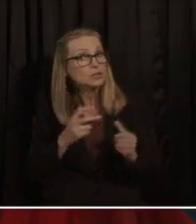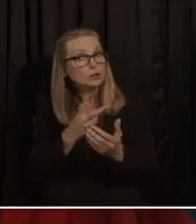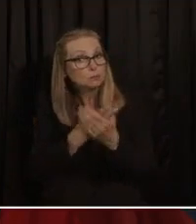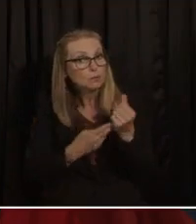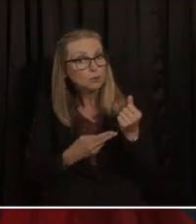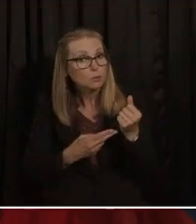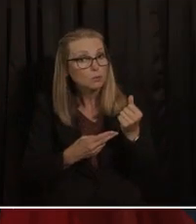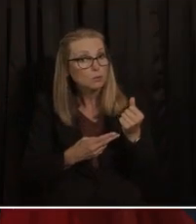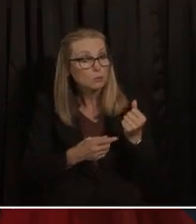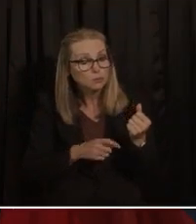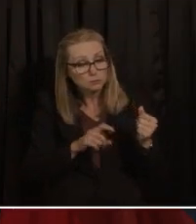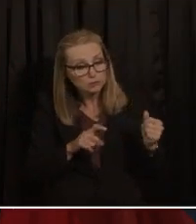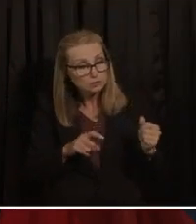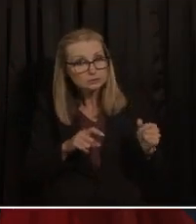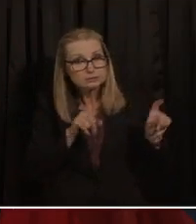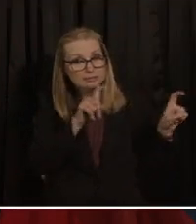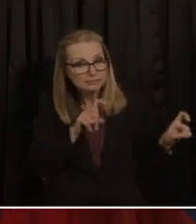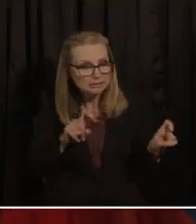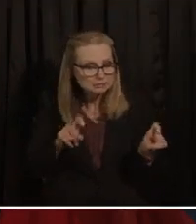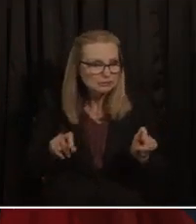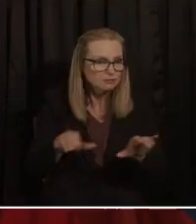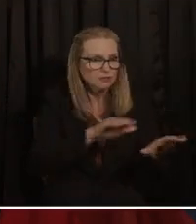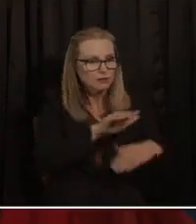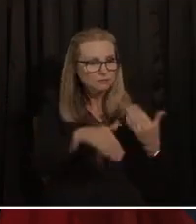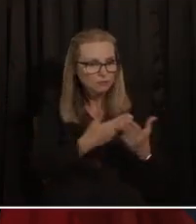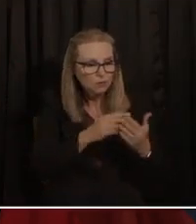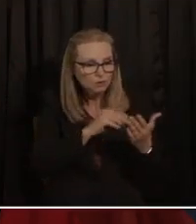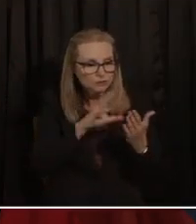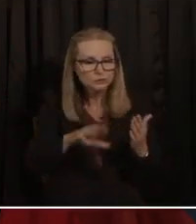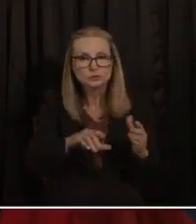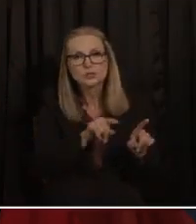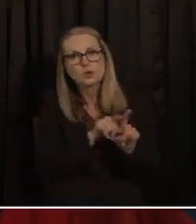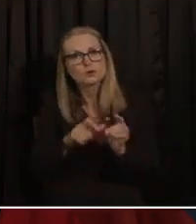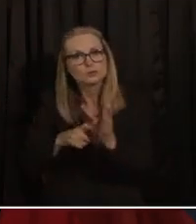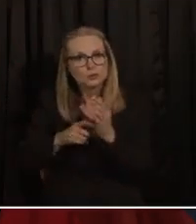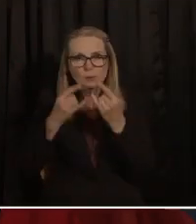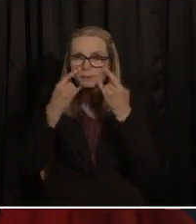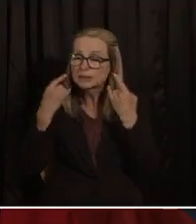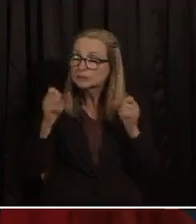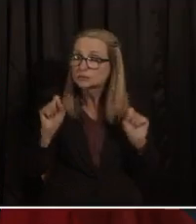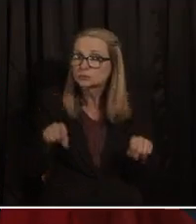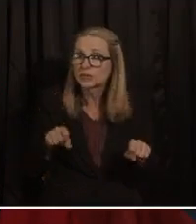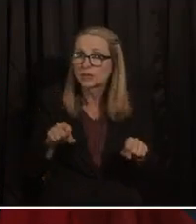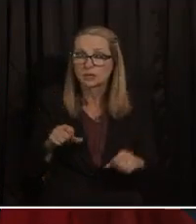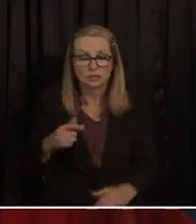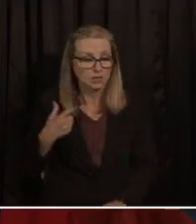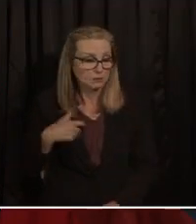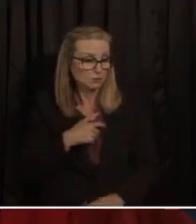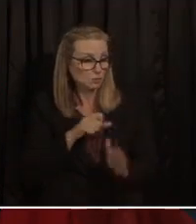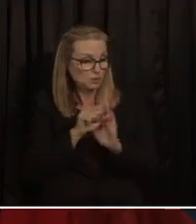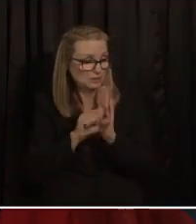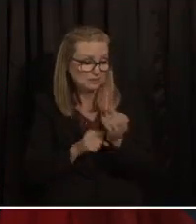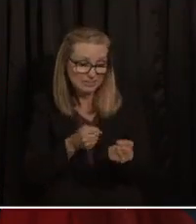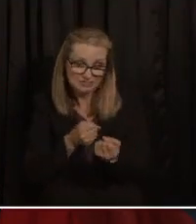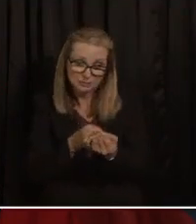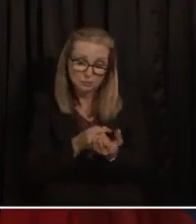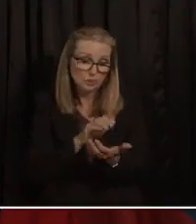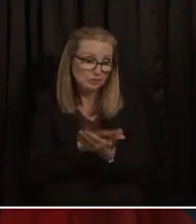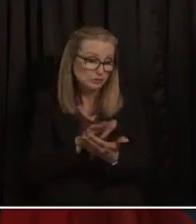and universal testing. So there's a lot of options for schools that are out there. We in the state stand by ready to support schools